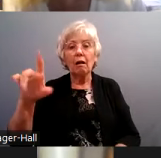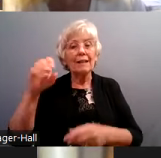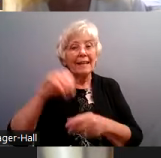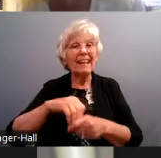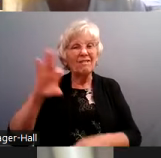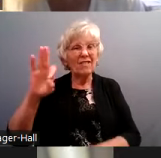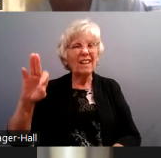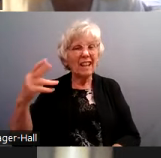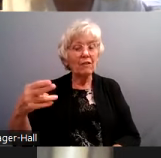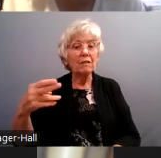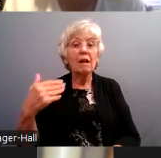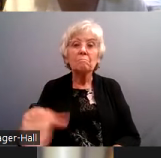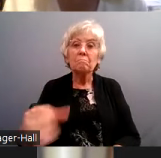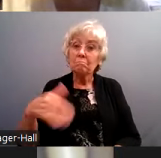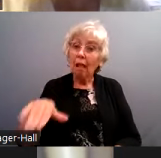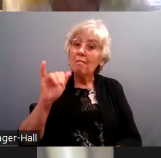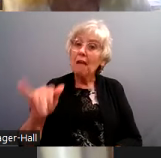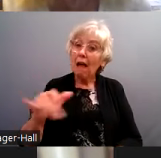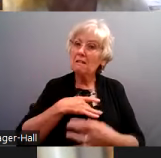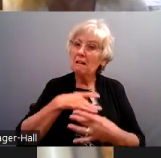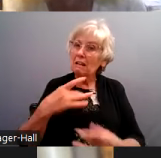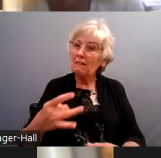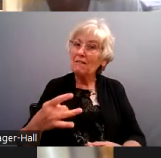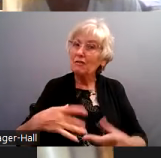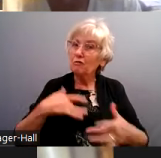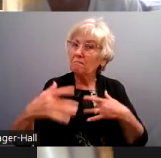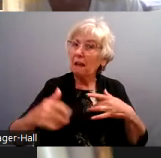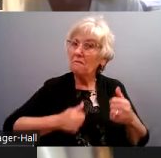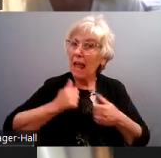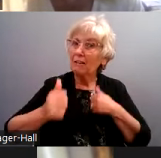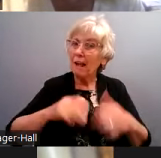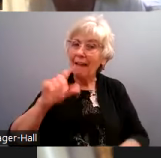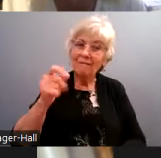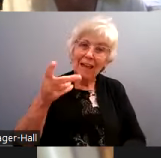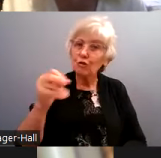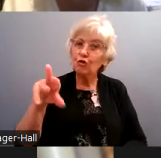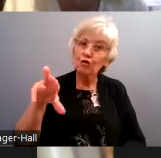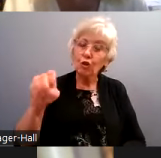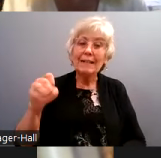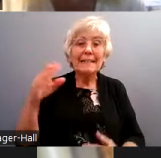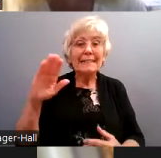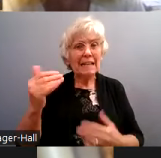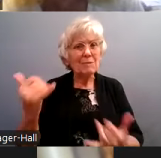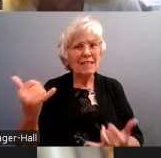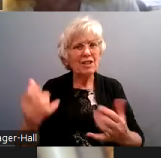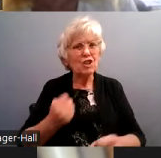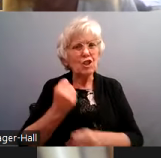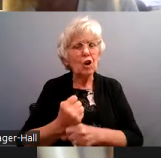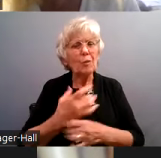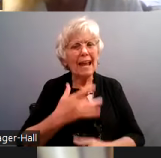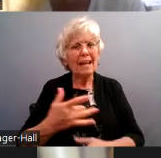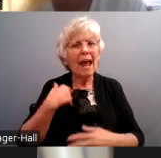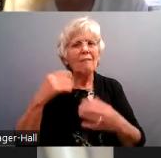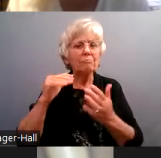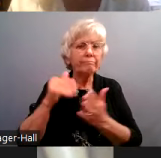truly an interesting adventure because this seems to be the year of ringworm. Usually we might